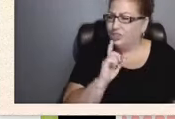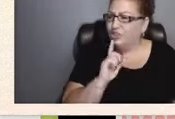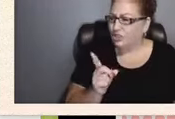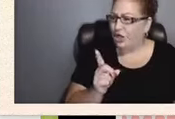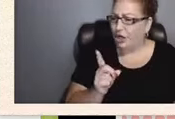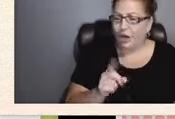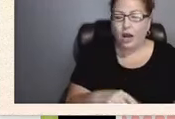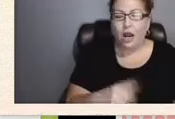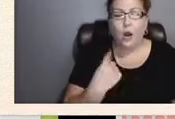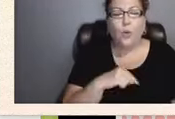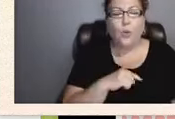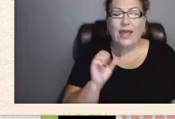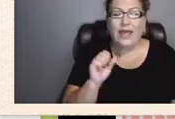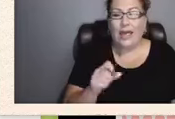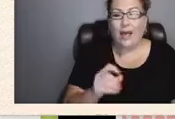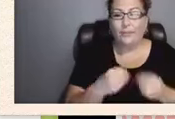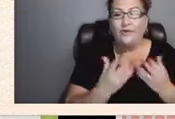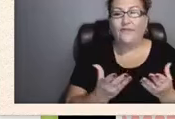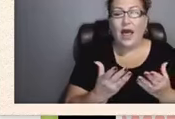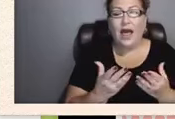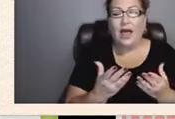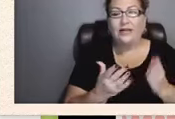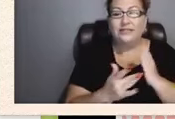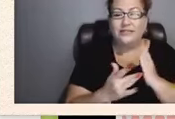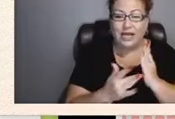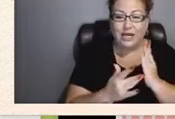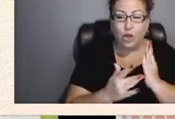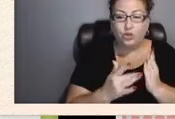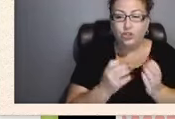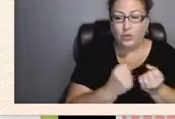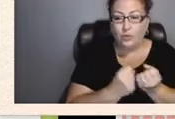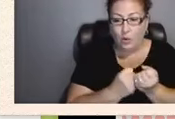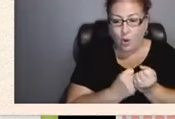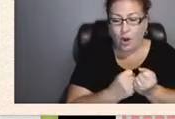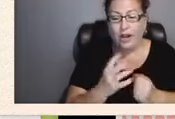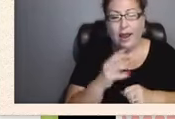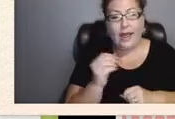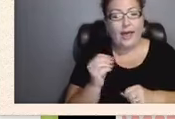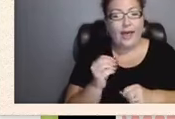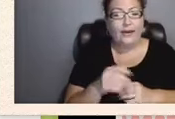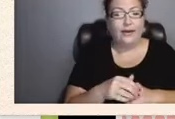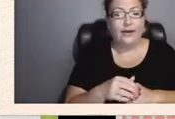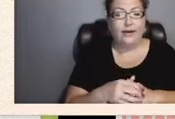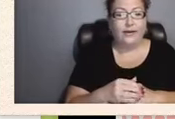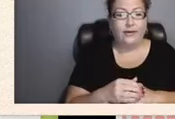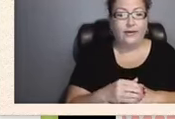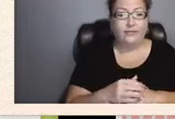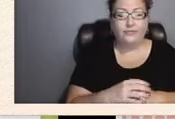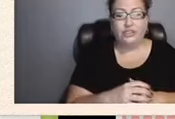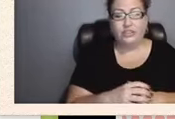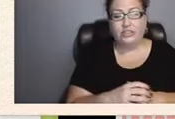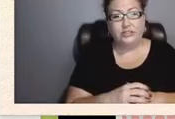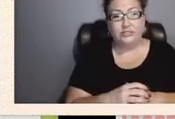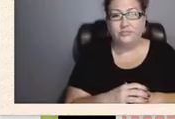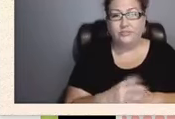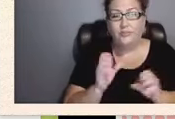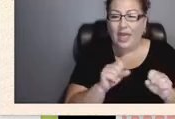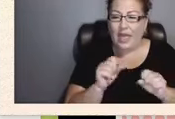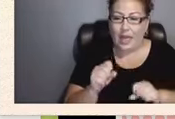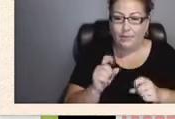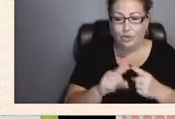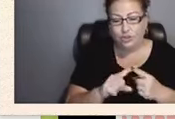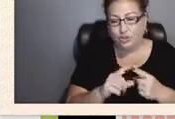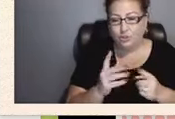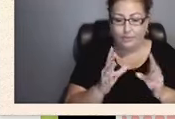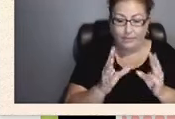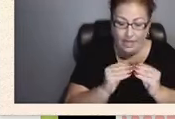can provide technical support and just being able to meet with